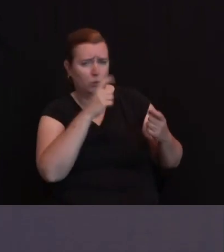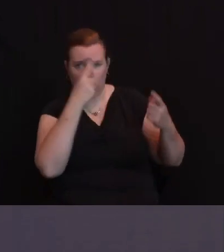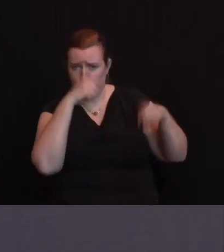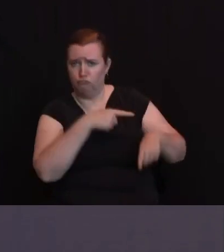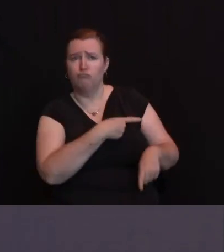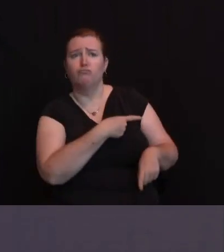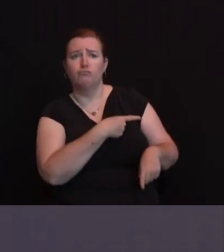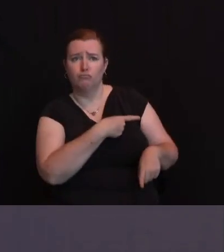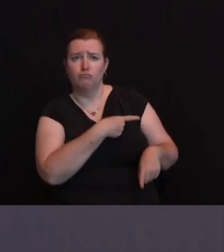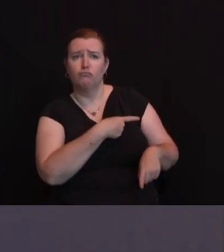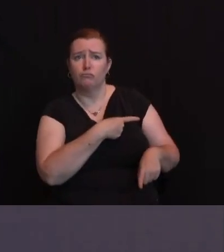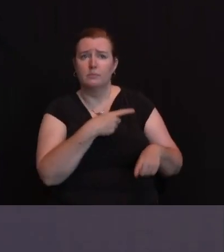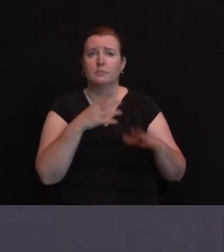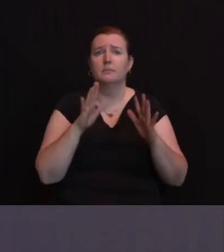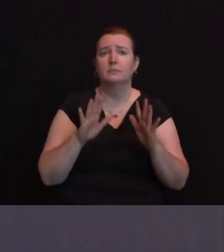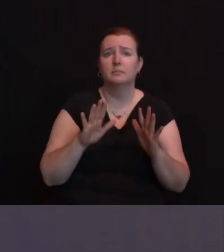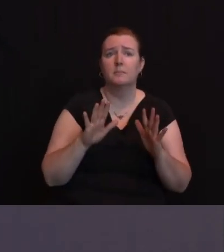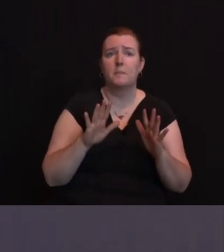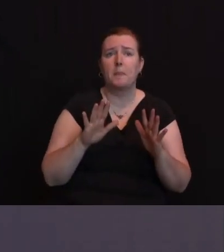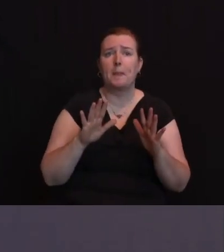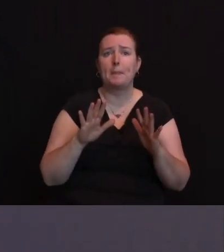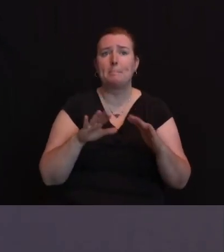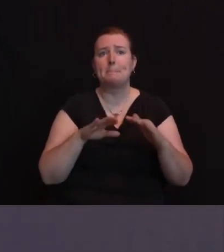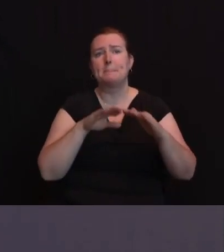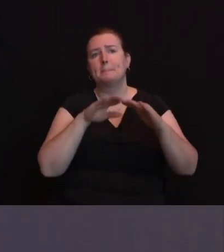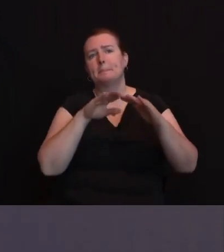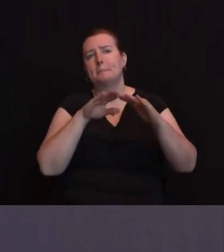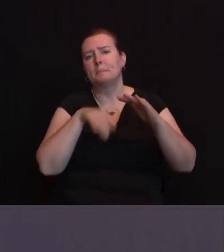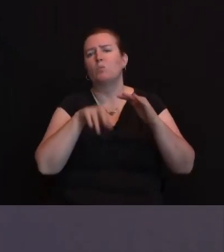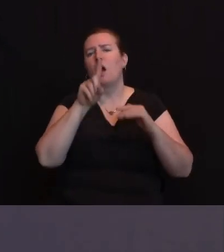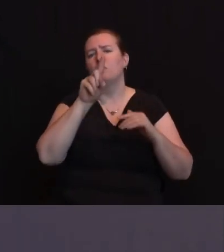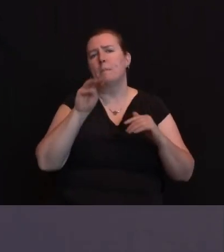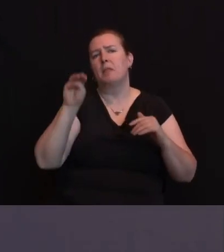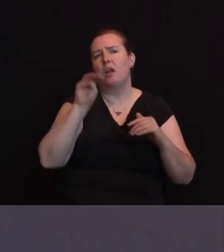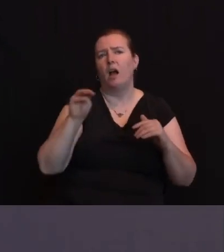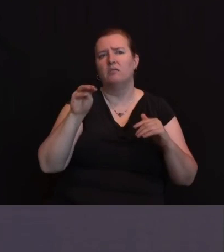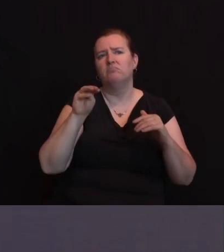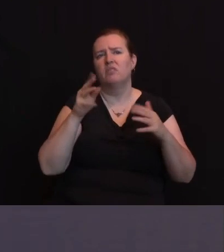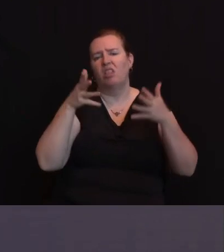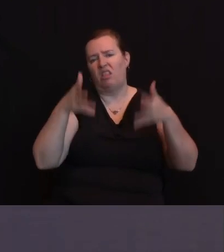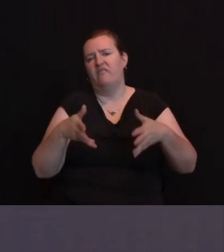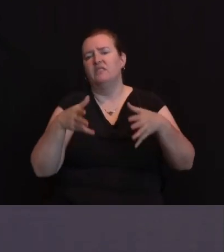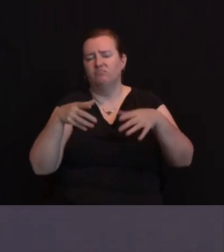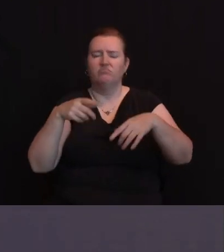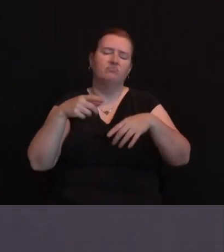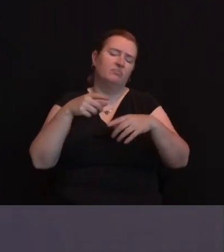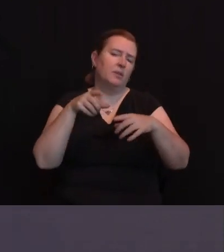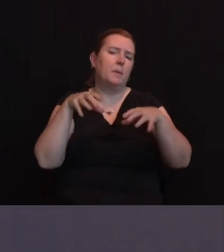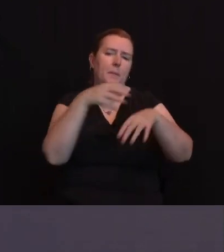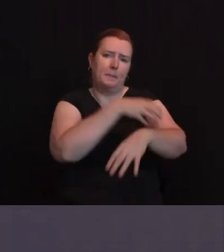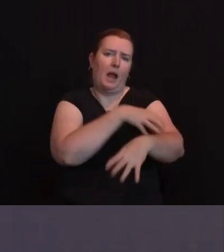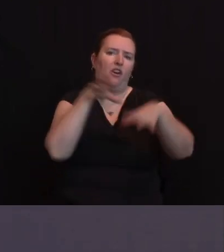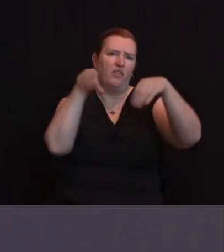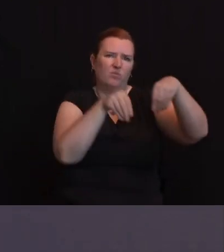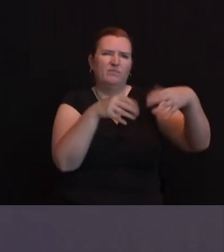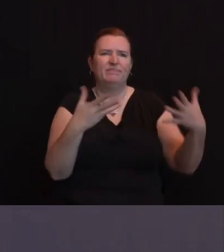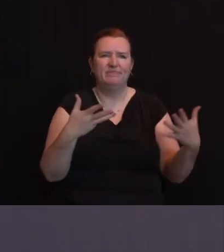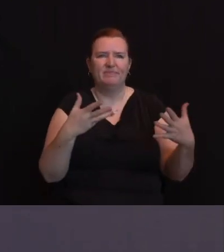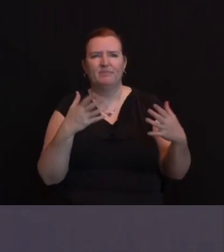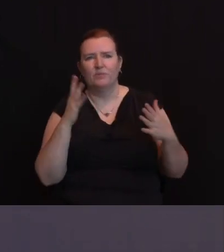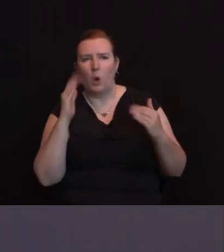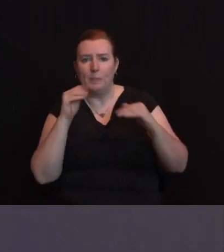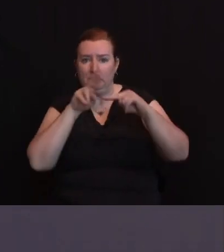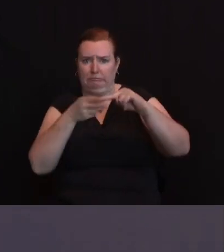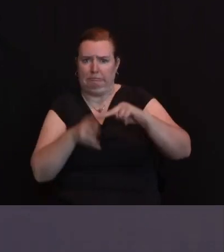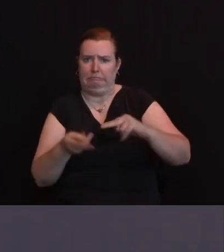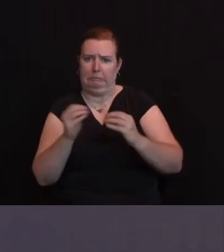under 1 million households that are out, and that number's coming down probably as we've sat here for the past hour, a lot of you will be